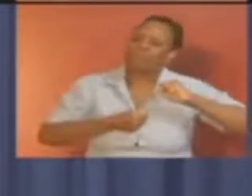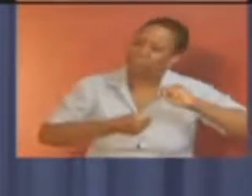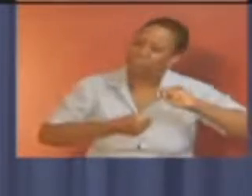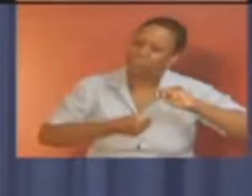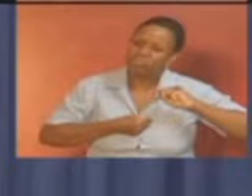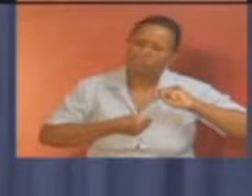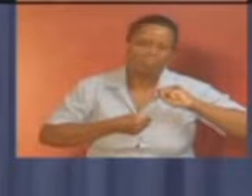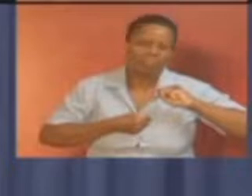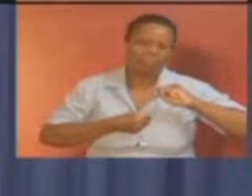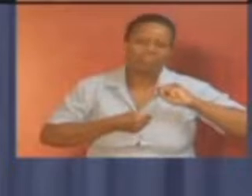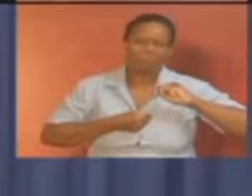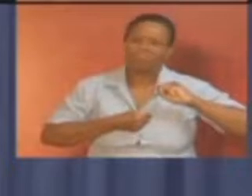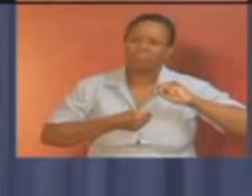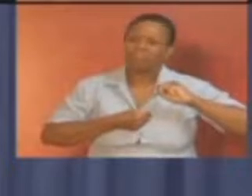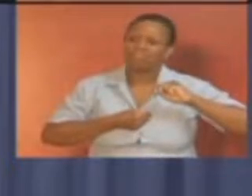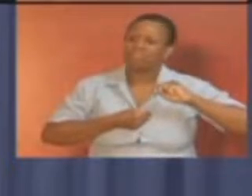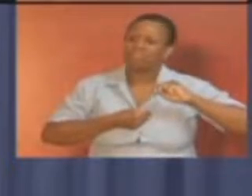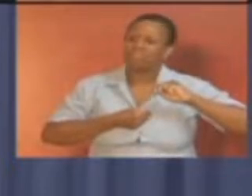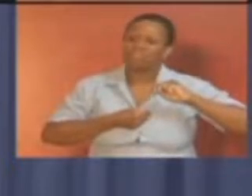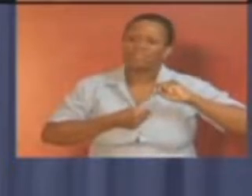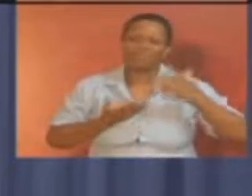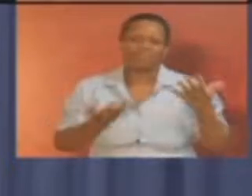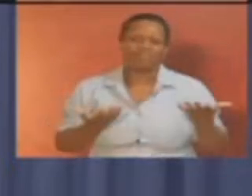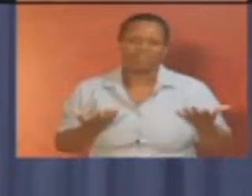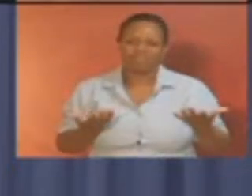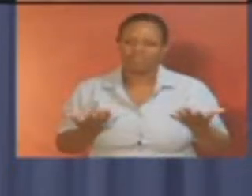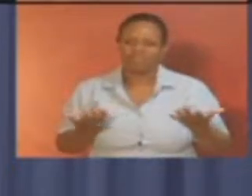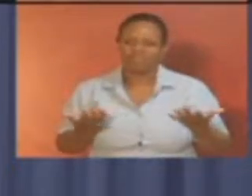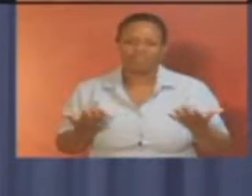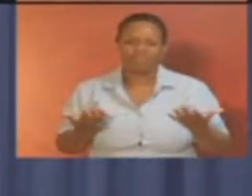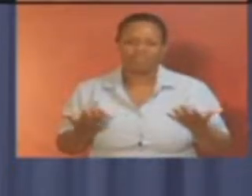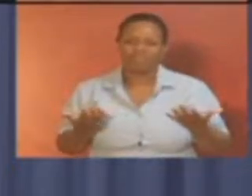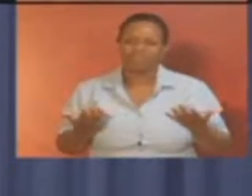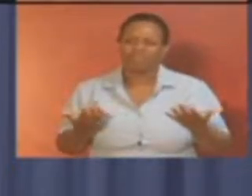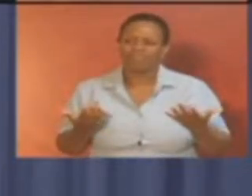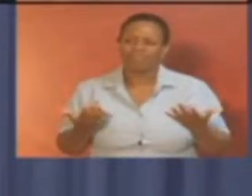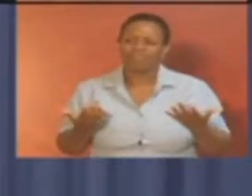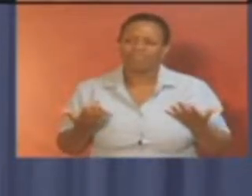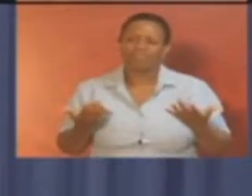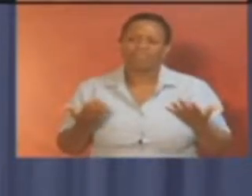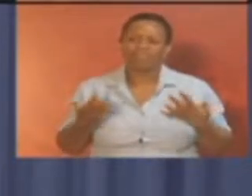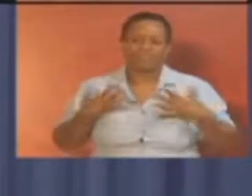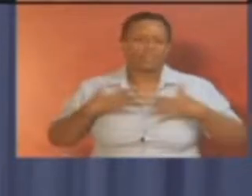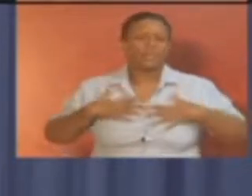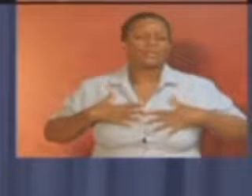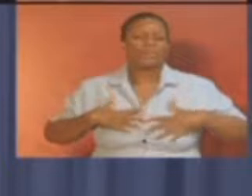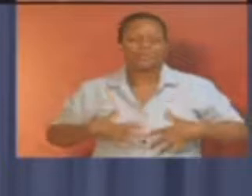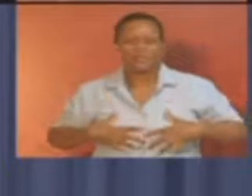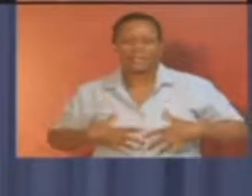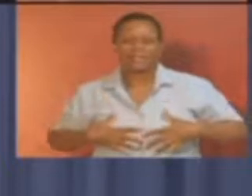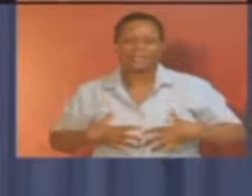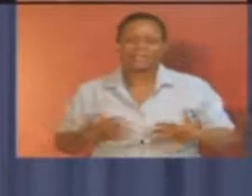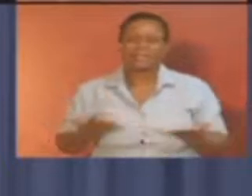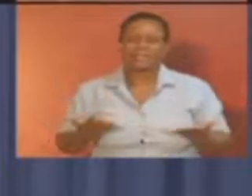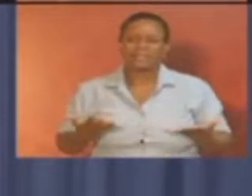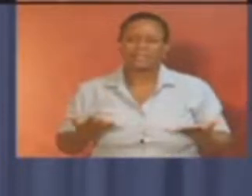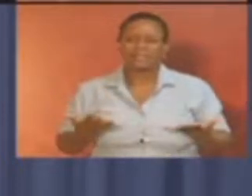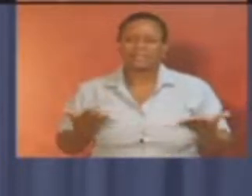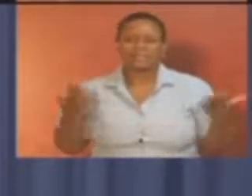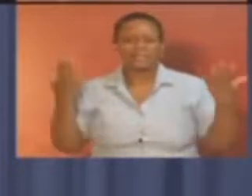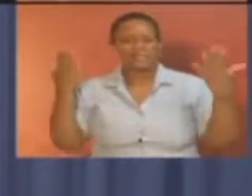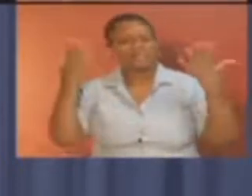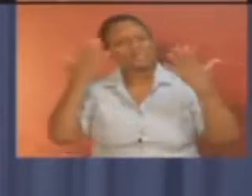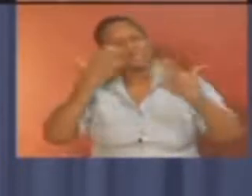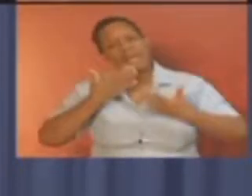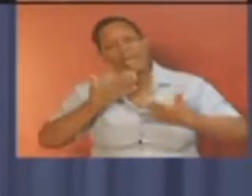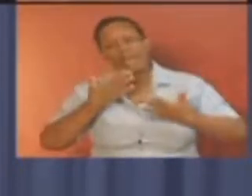somber, the tone was dark, solemn and grave. It is the same way